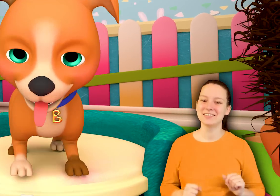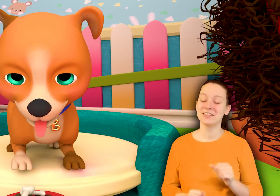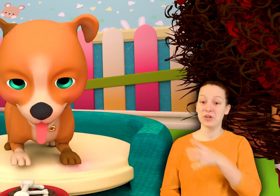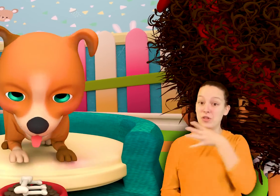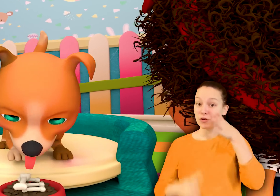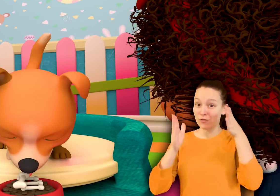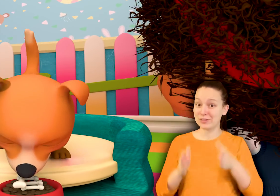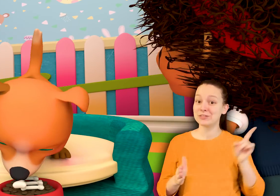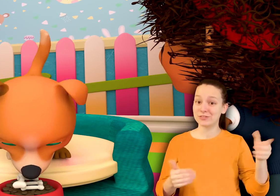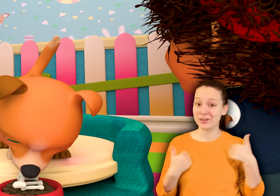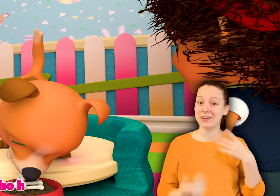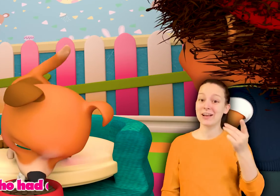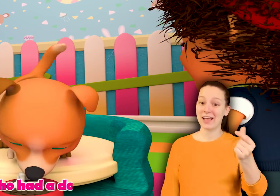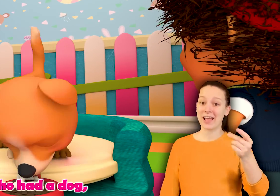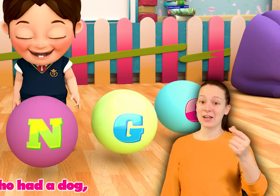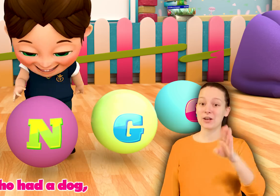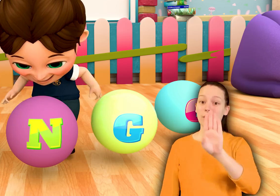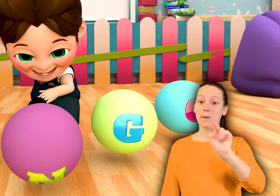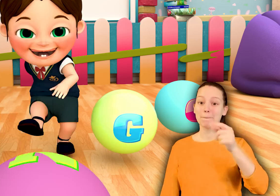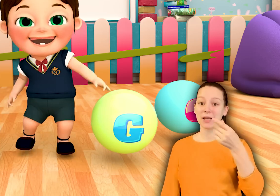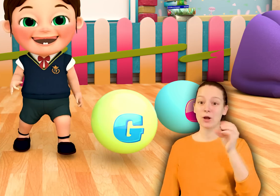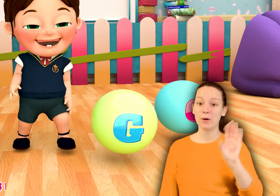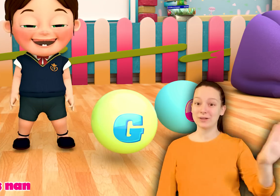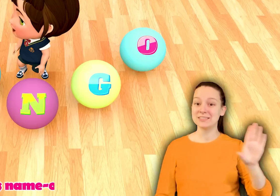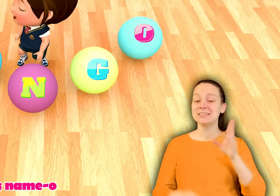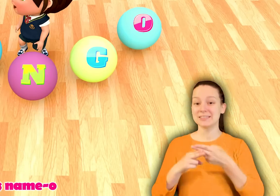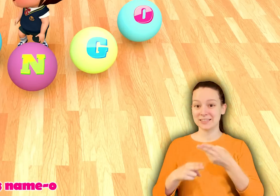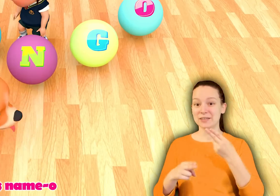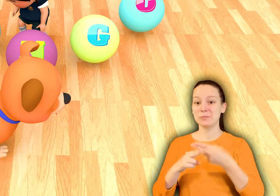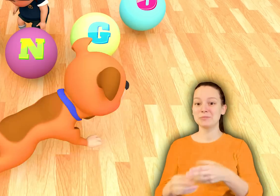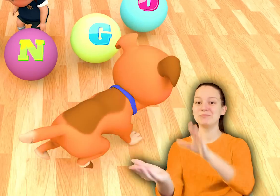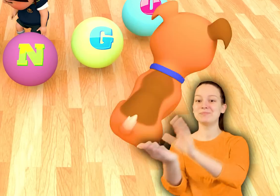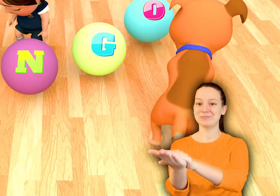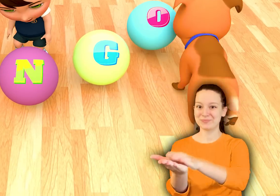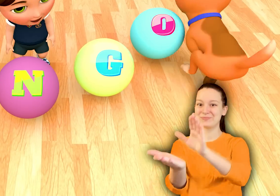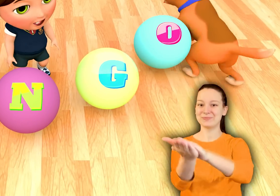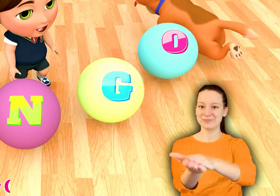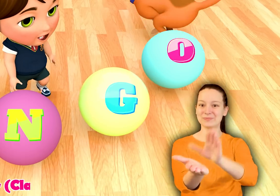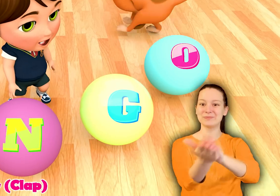oh there was a farmer had a dog and Bingo was his name